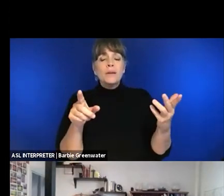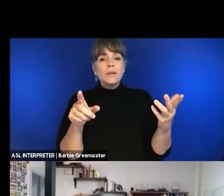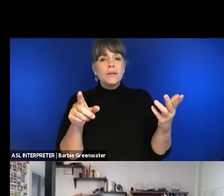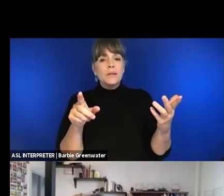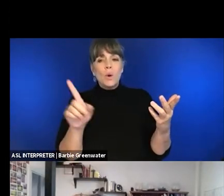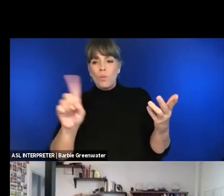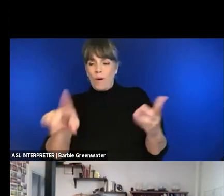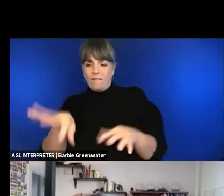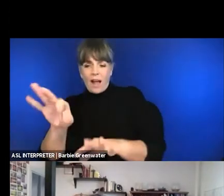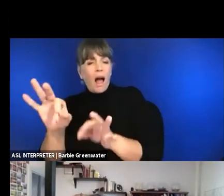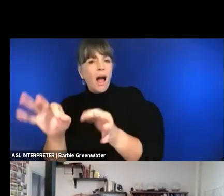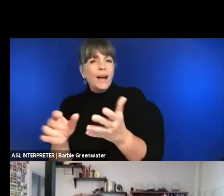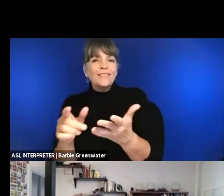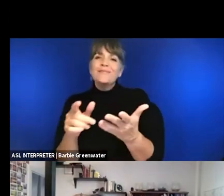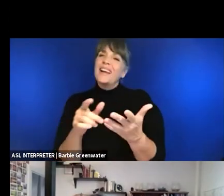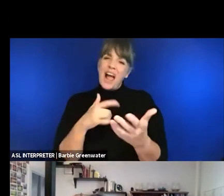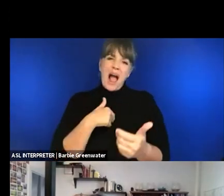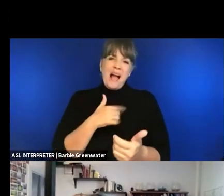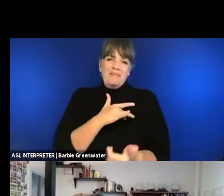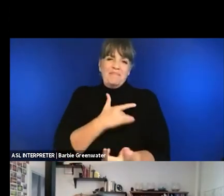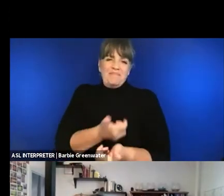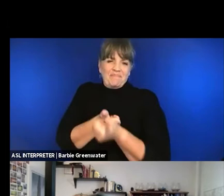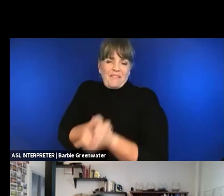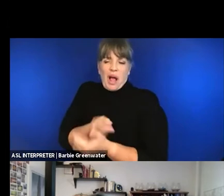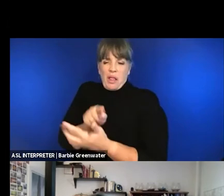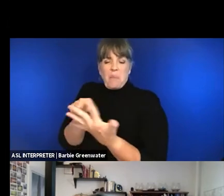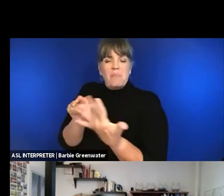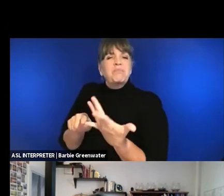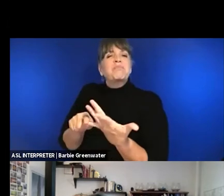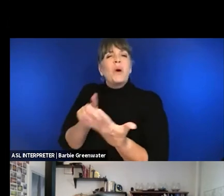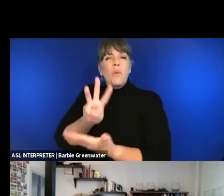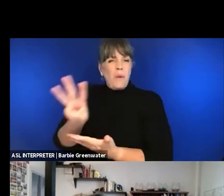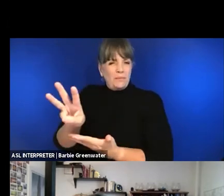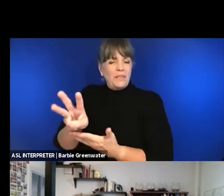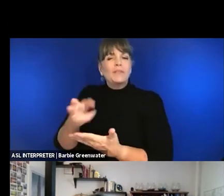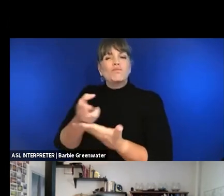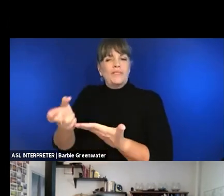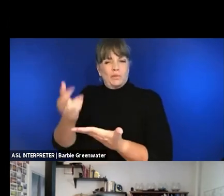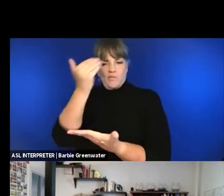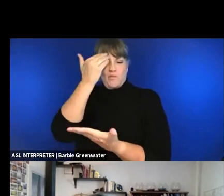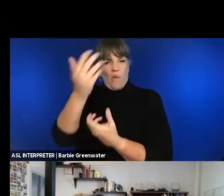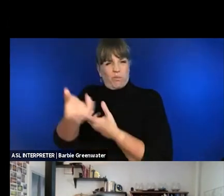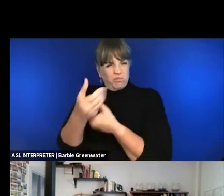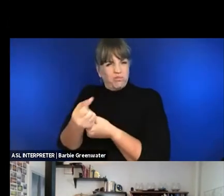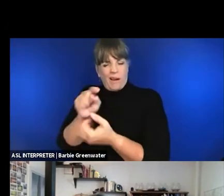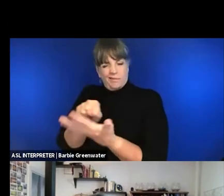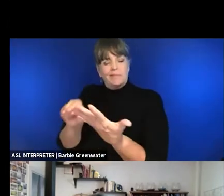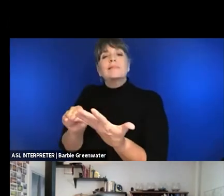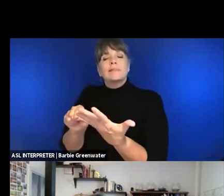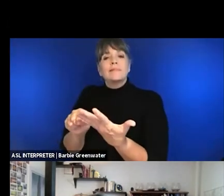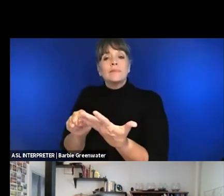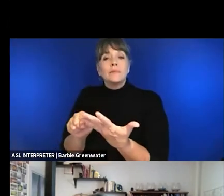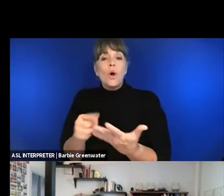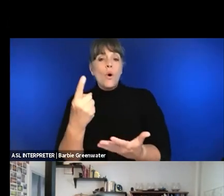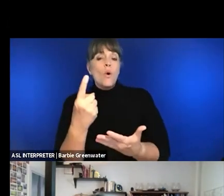following some trusted websites and resources that let people know about audio description. One that comes to mind is the Audio